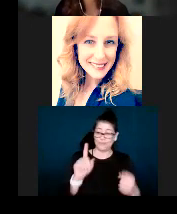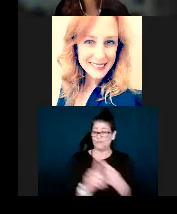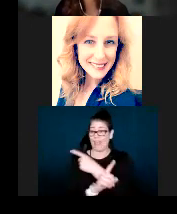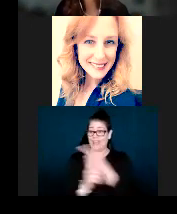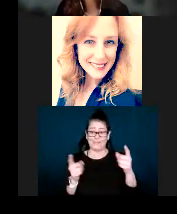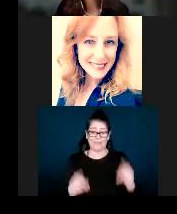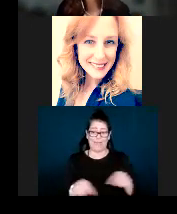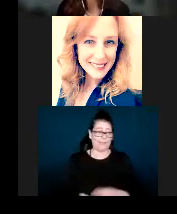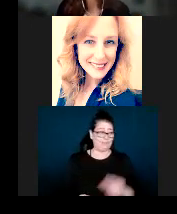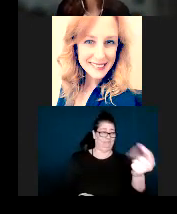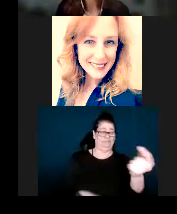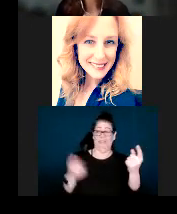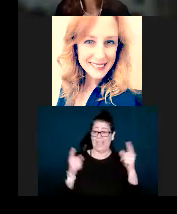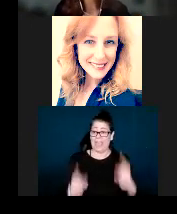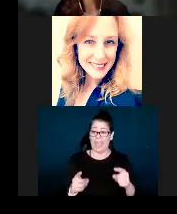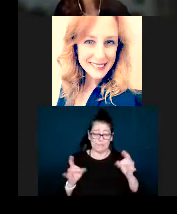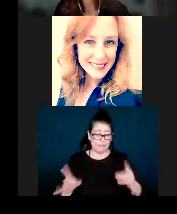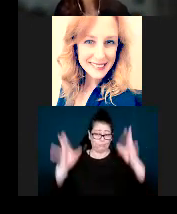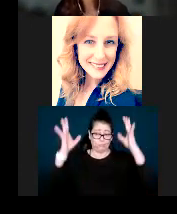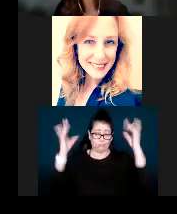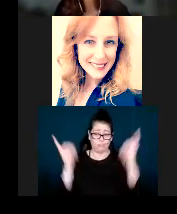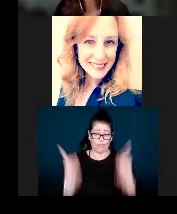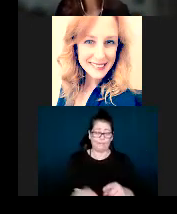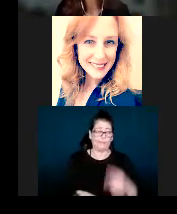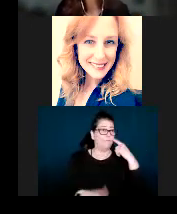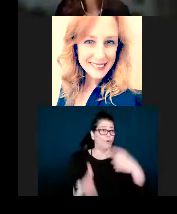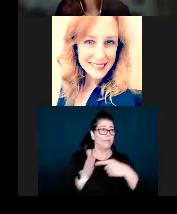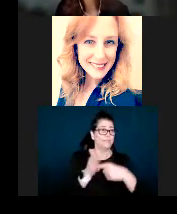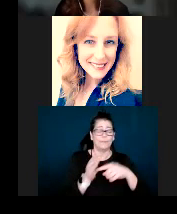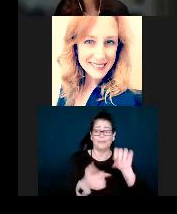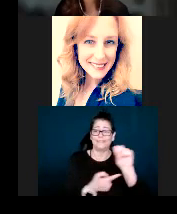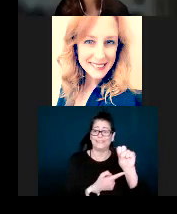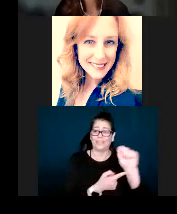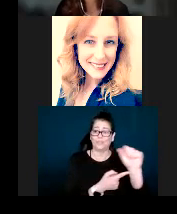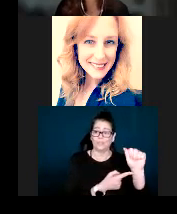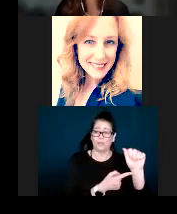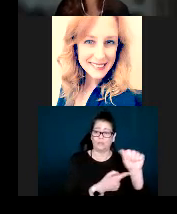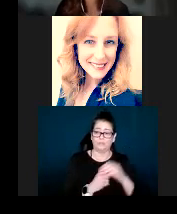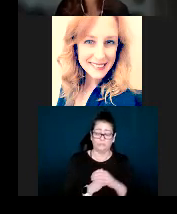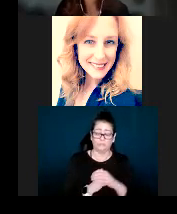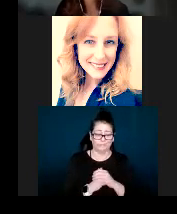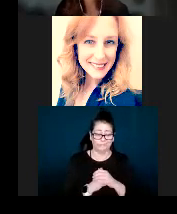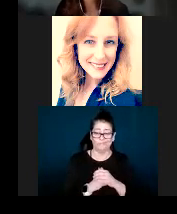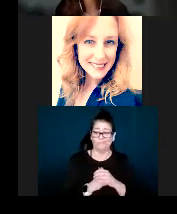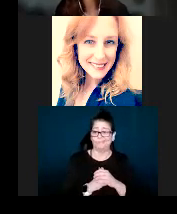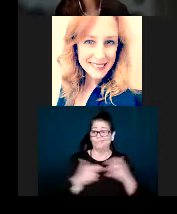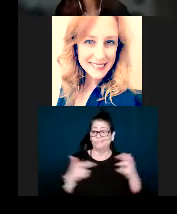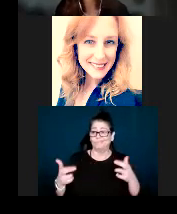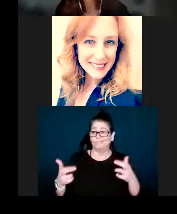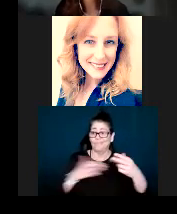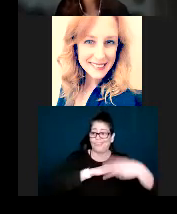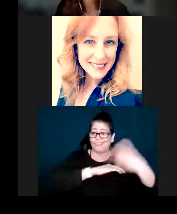or catastrophic. So these are things like sexual assault. This could be a robbery, sudden death of a loved one,